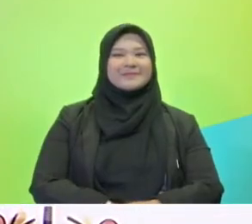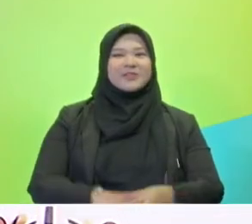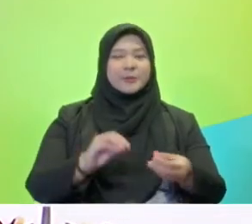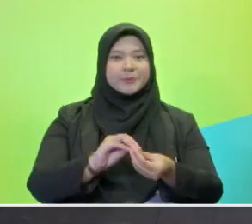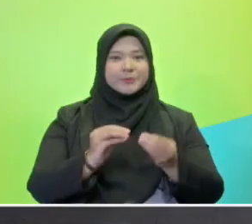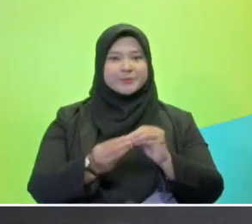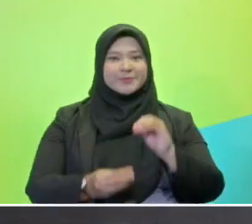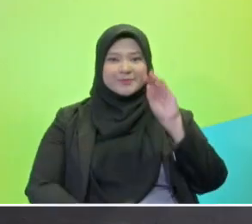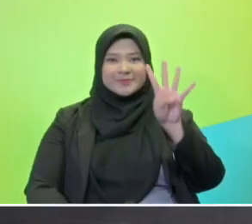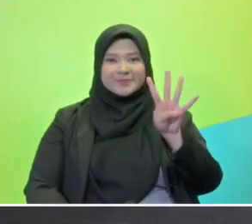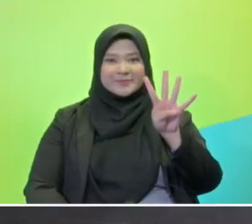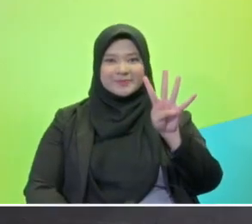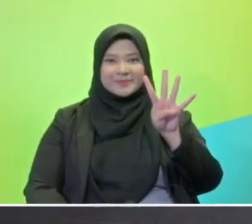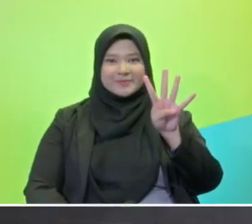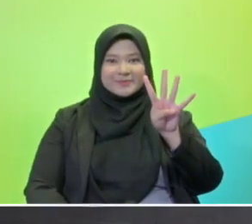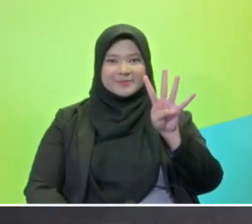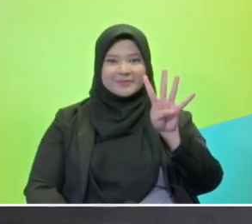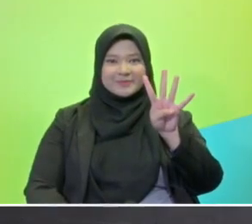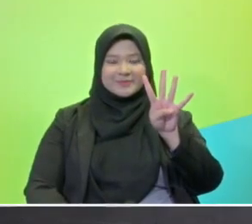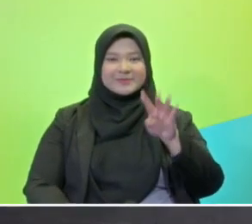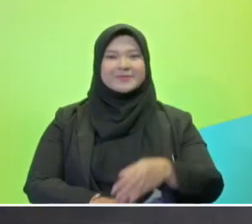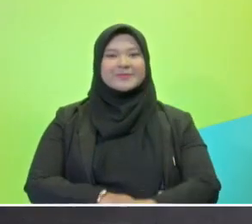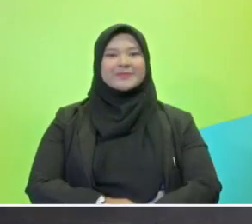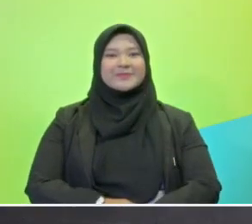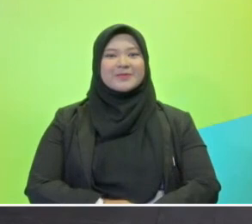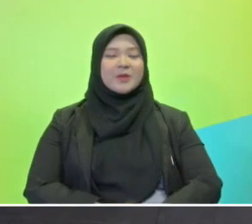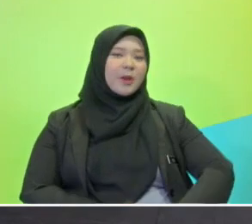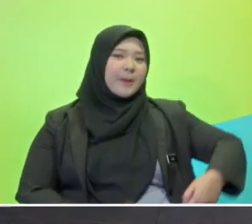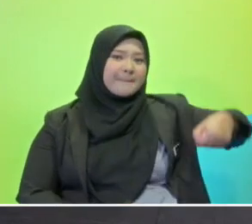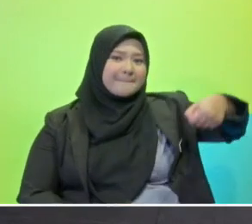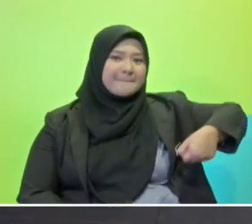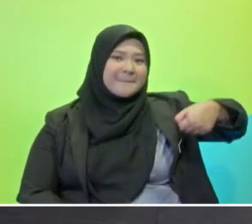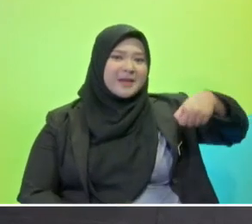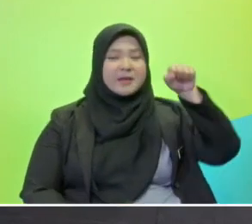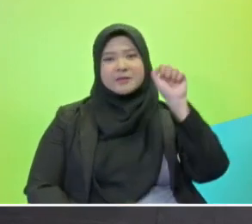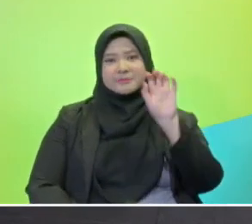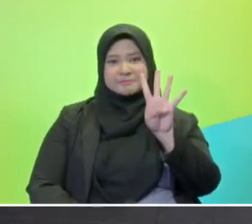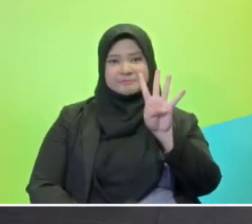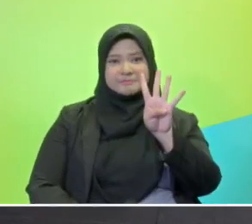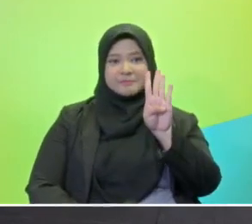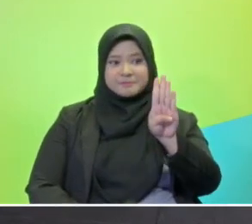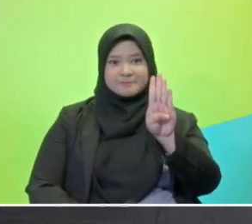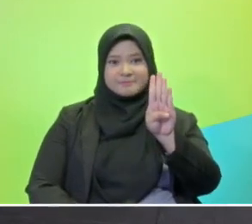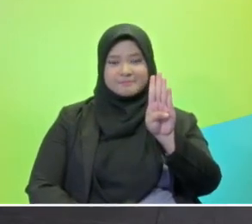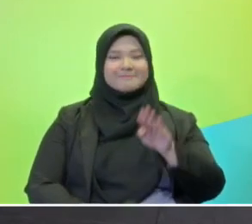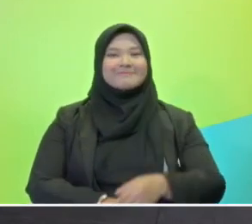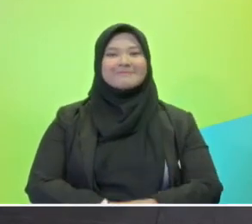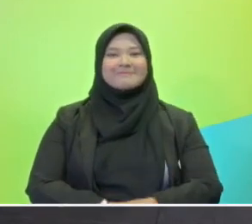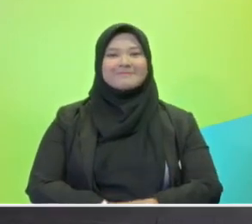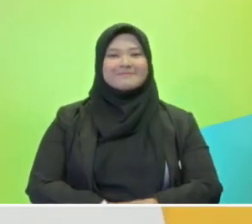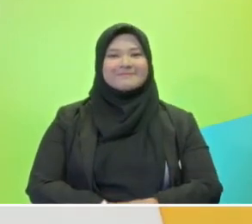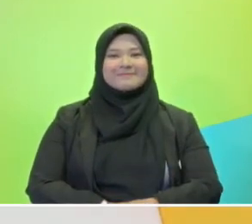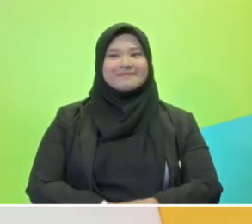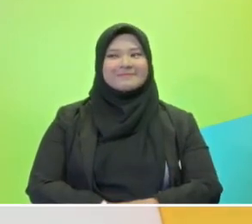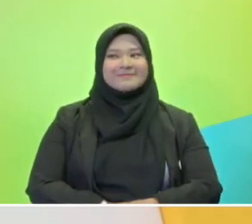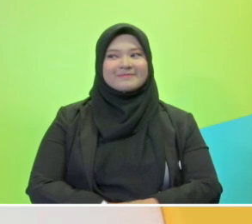next. And so sorry, you only have bag B for you. Oh, you can choose the bag. Okay, so B is the only option for you.